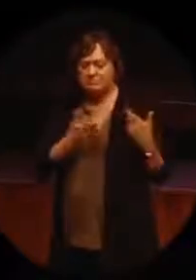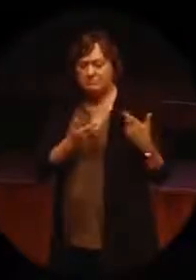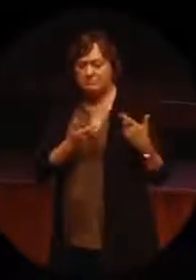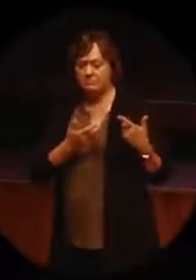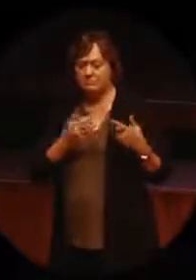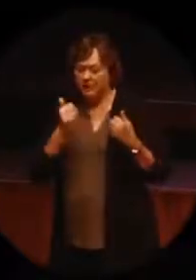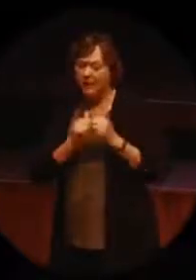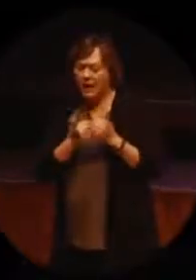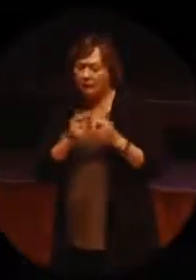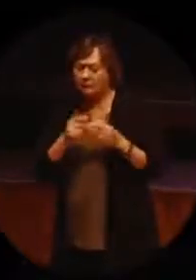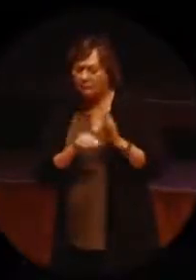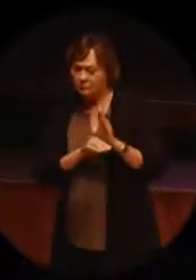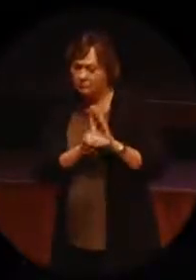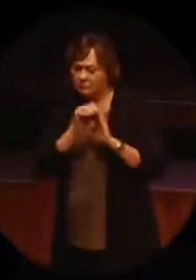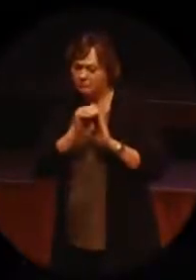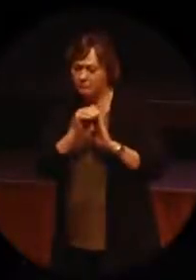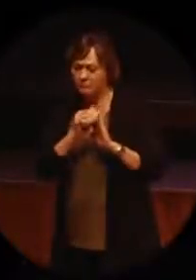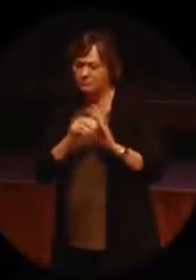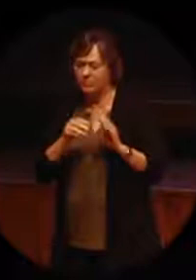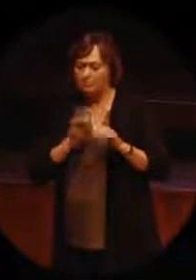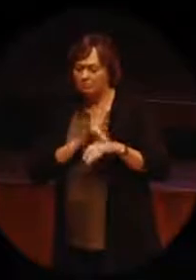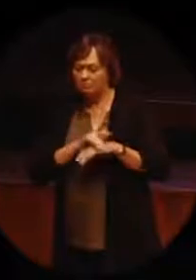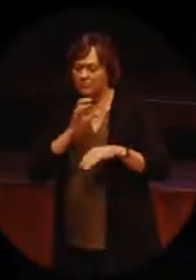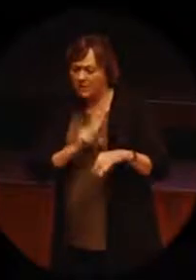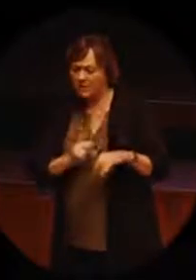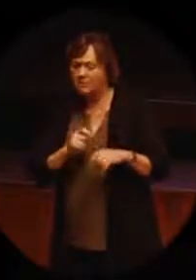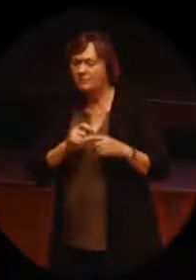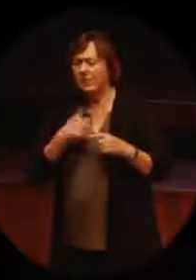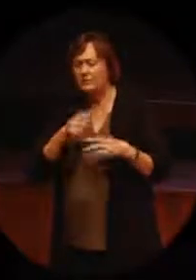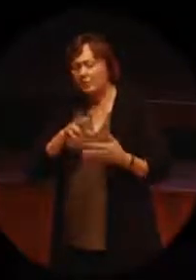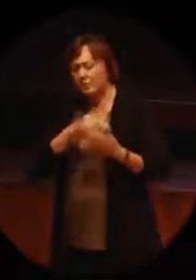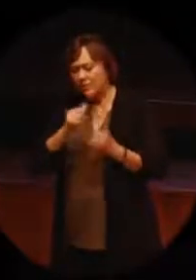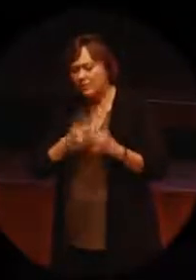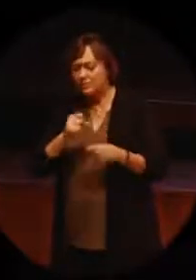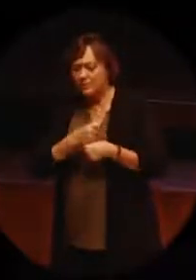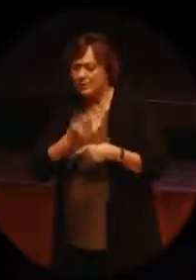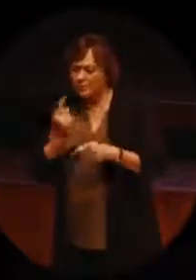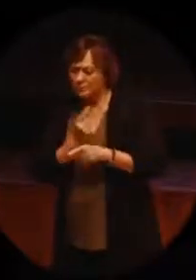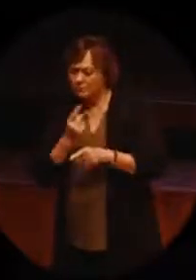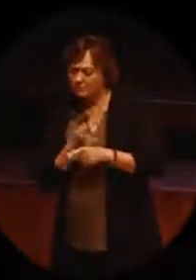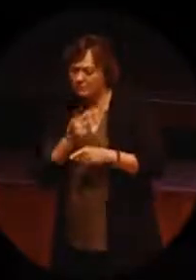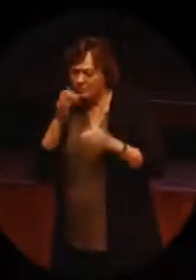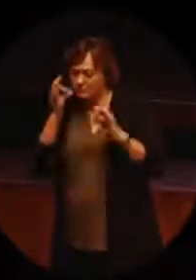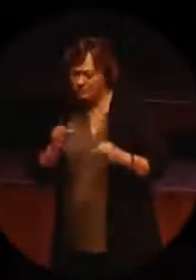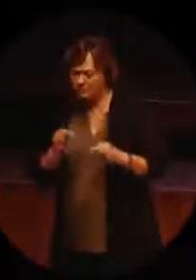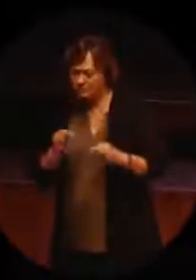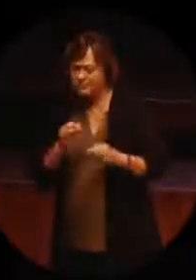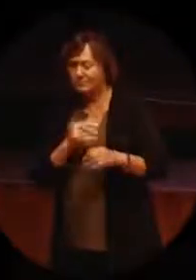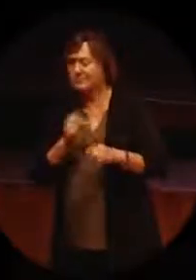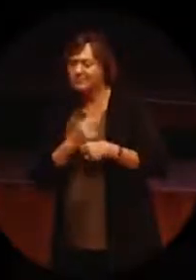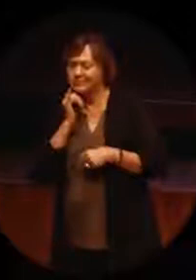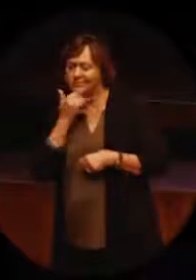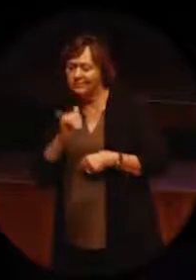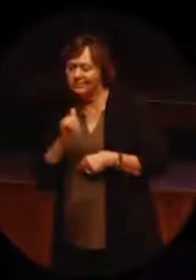actions. Told him how to be mature, even at an early age, how to make right decisions. It also honed his